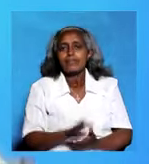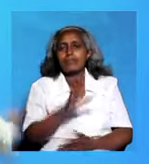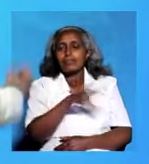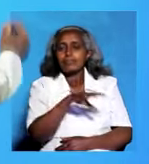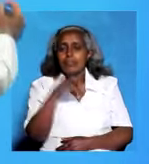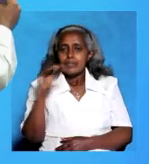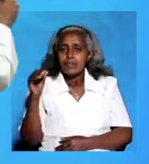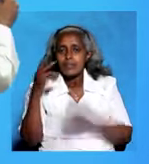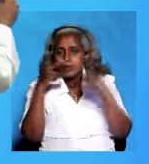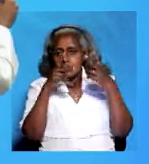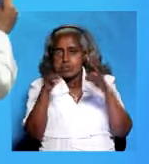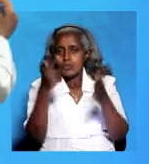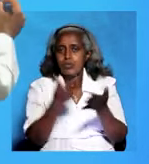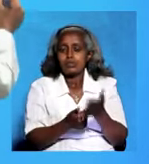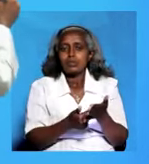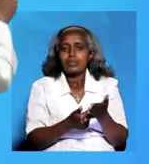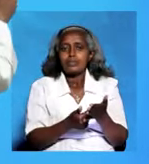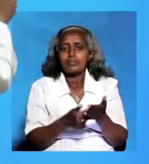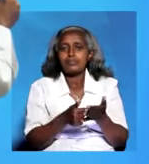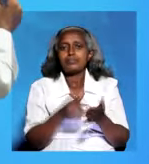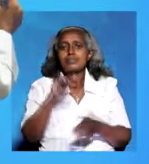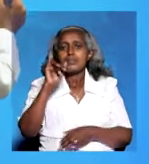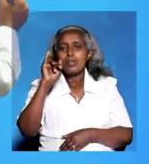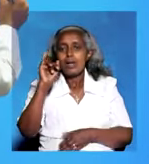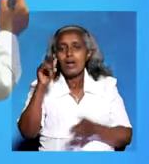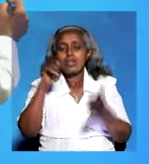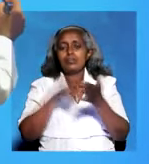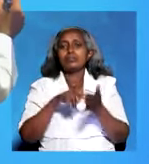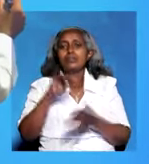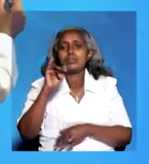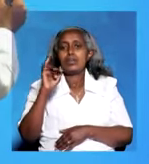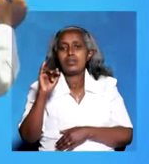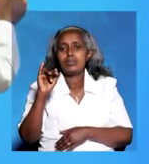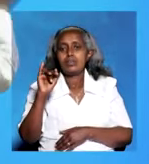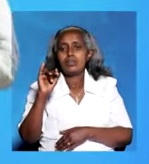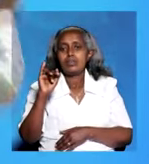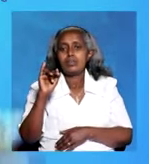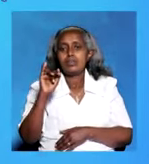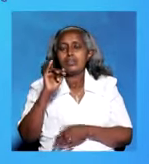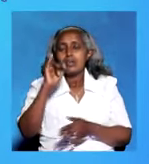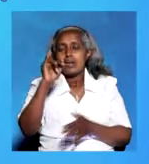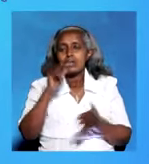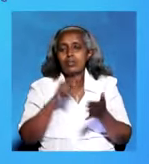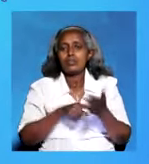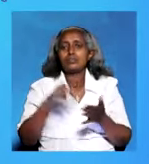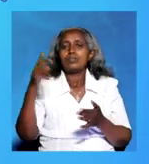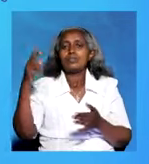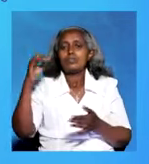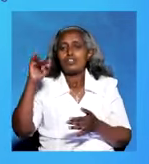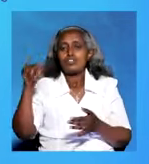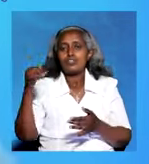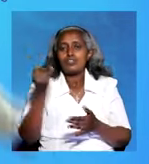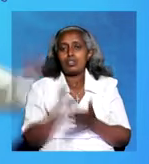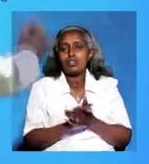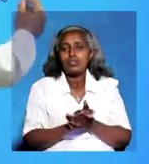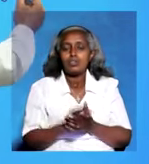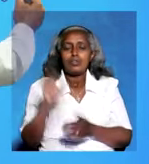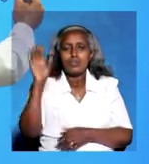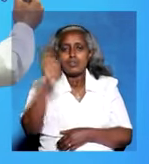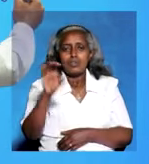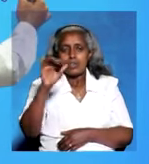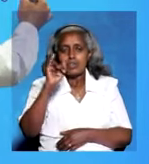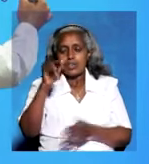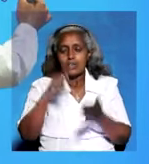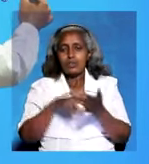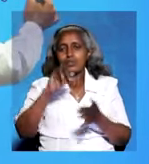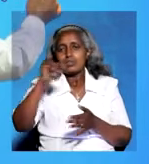And look this one, I dot J. To find this, I